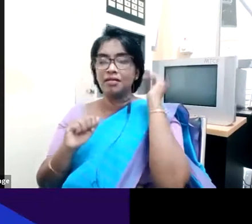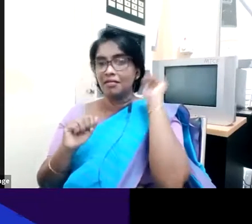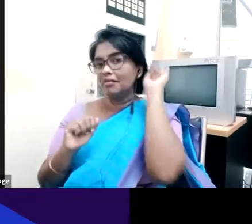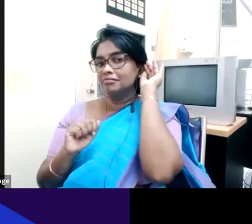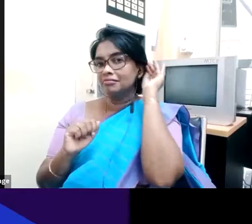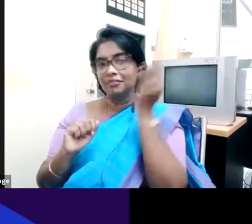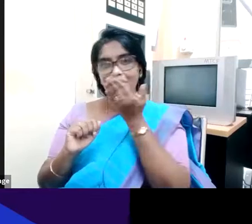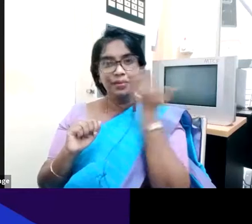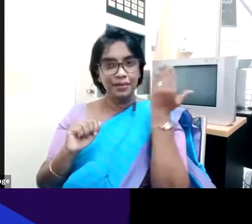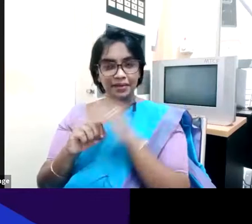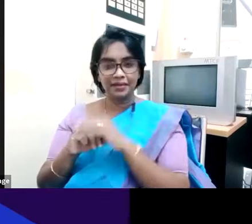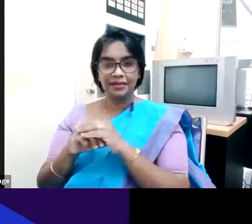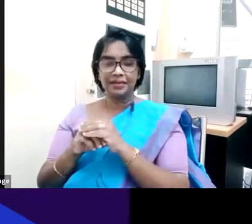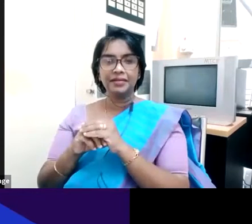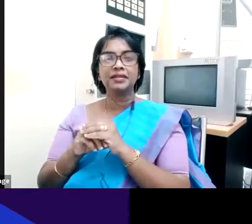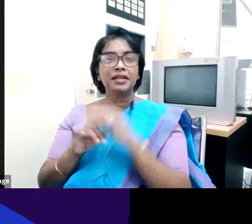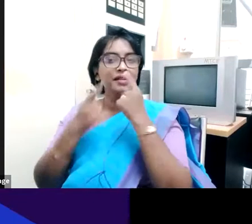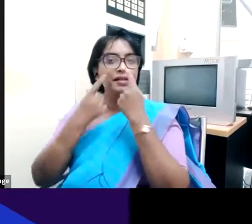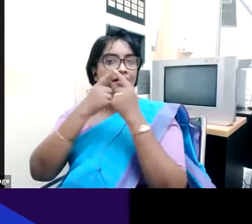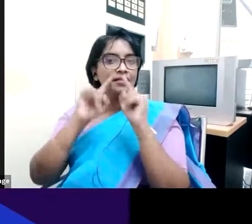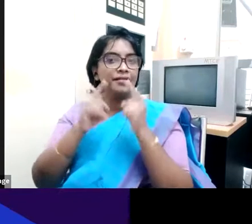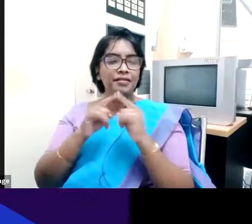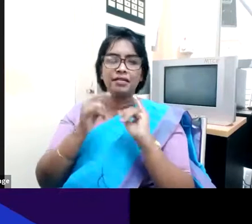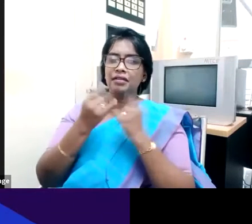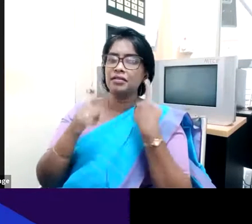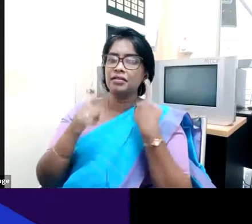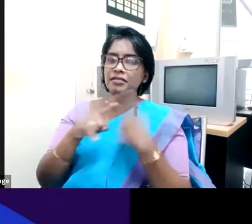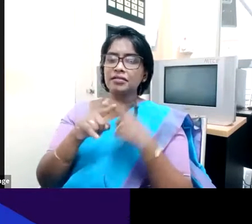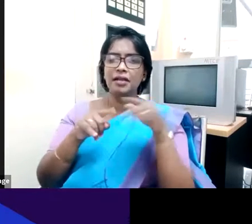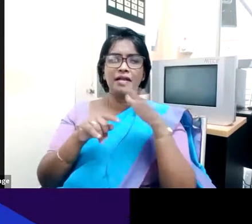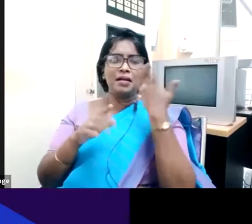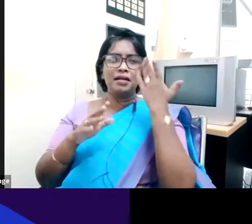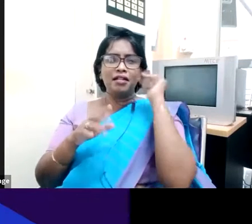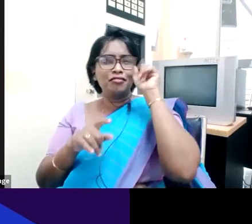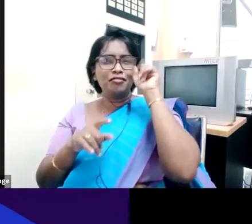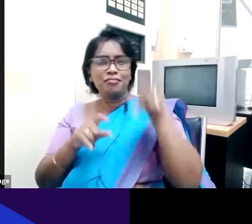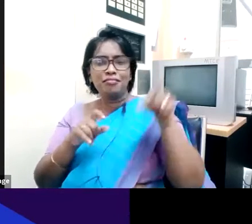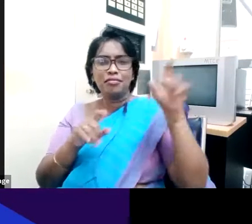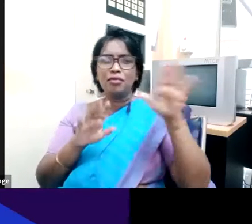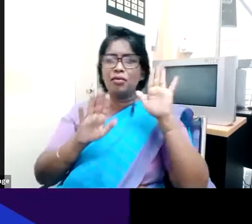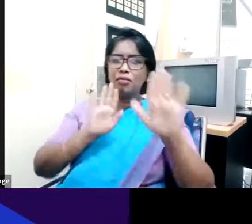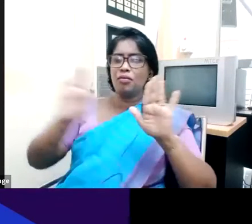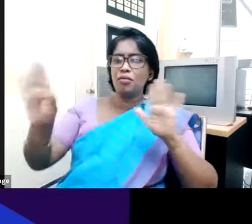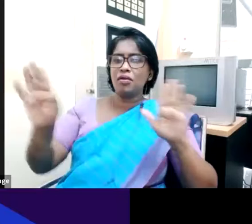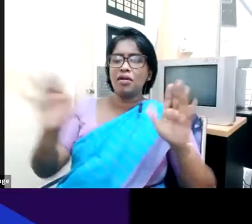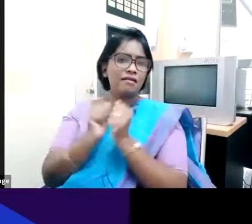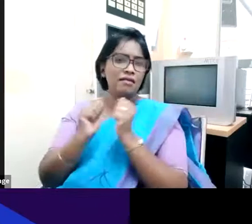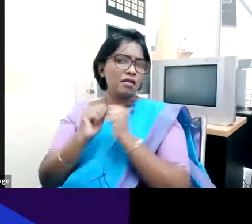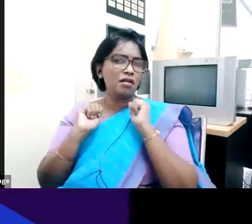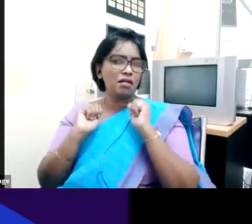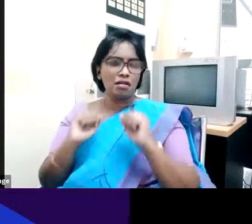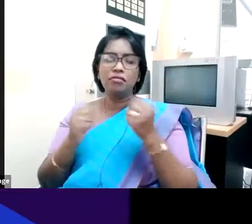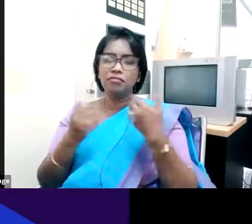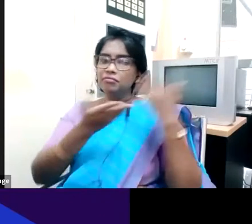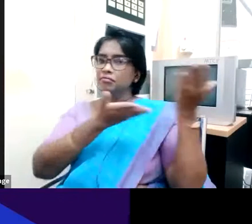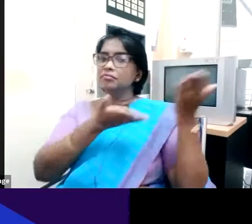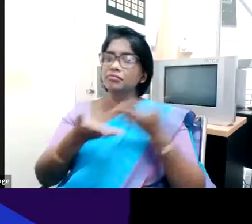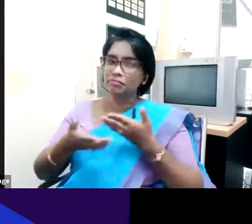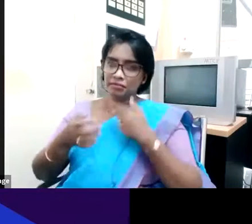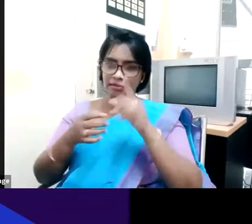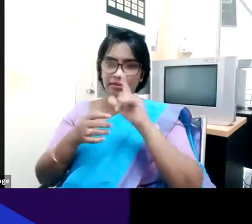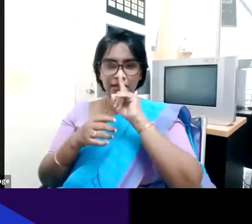LGBTQI community, and how do we adopt. So with that, I would invite Dagmar to share her thoughts. Thank